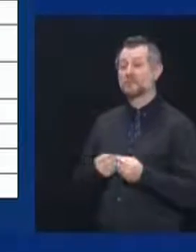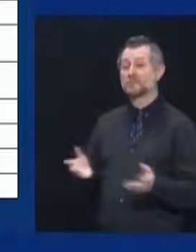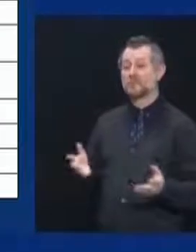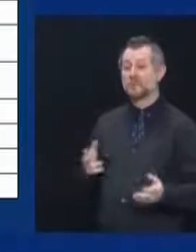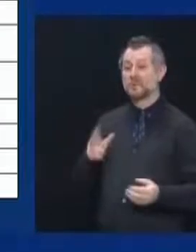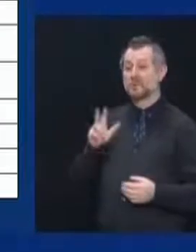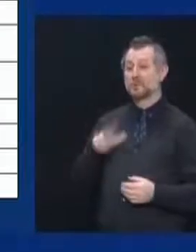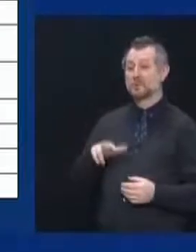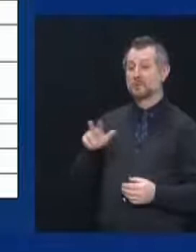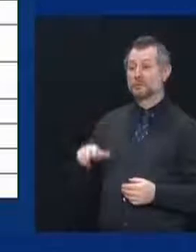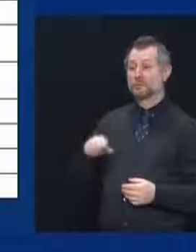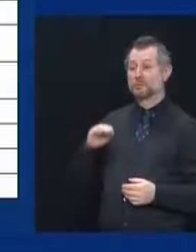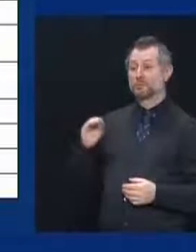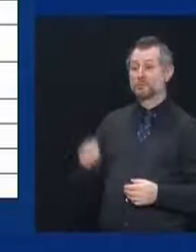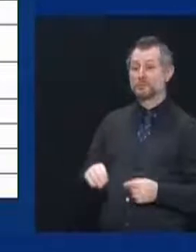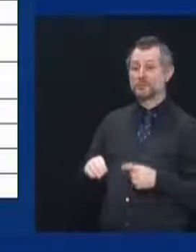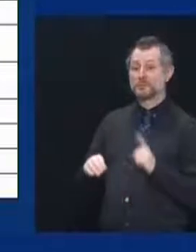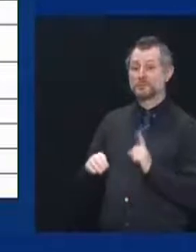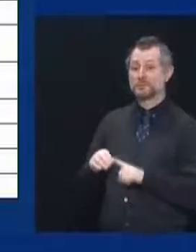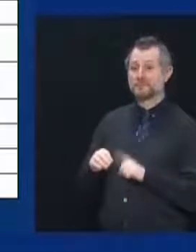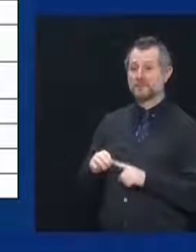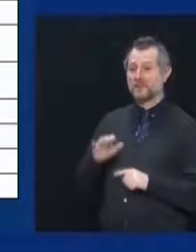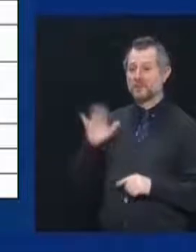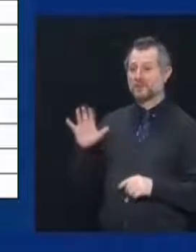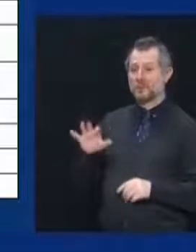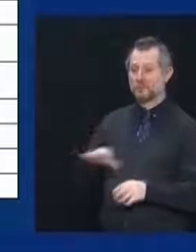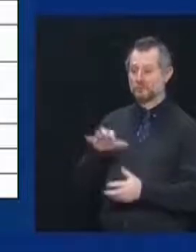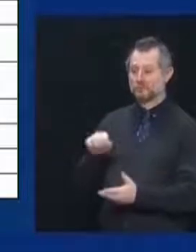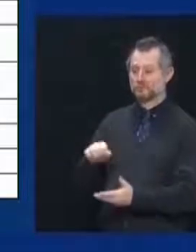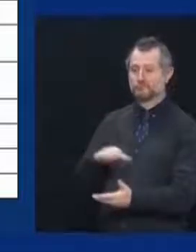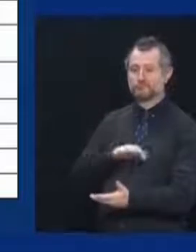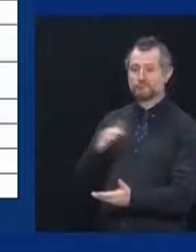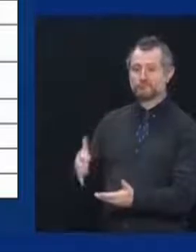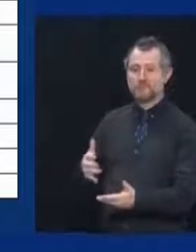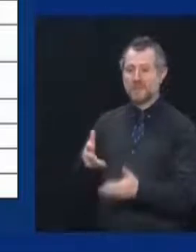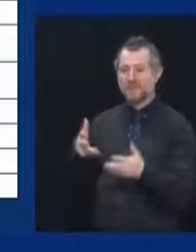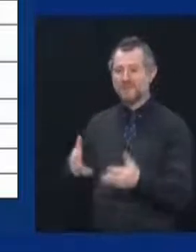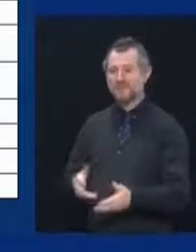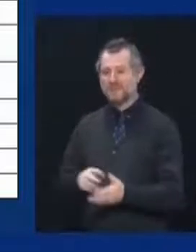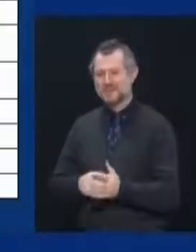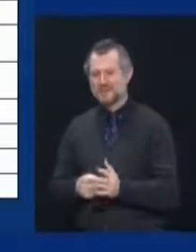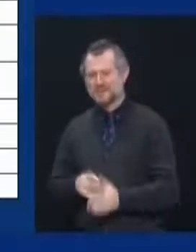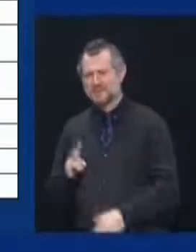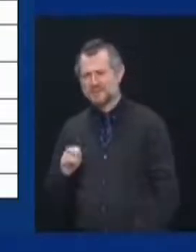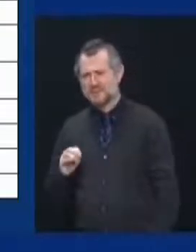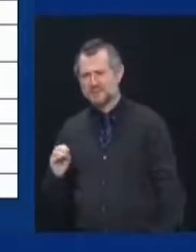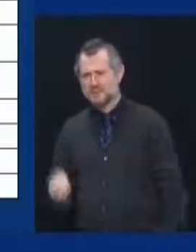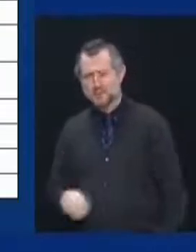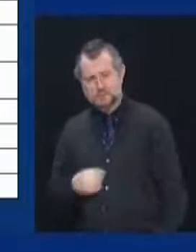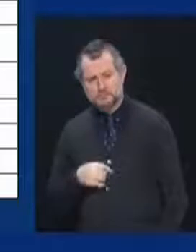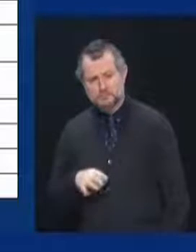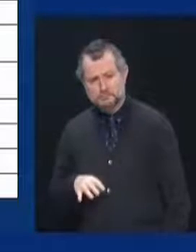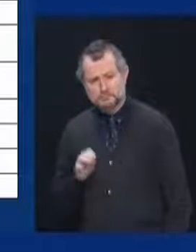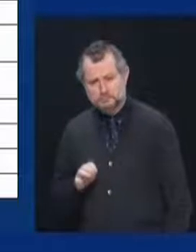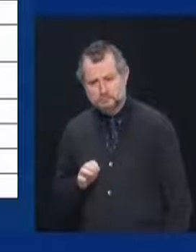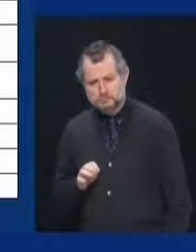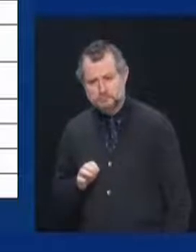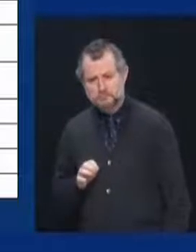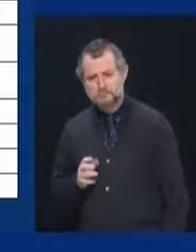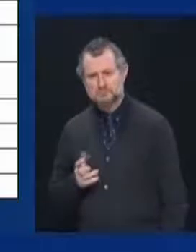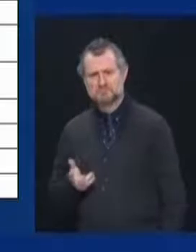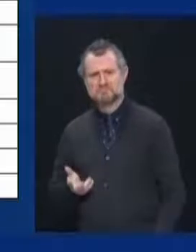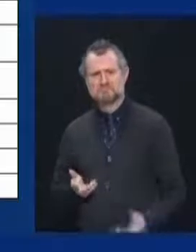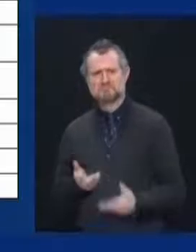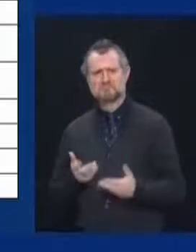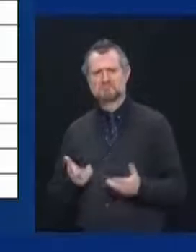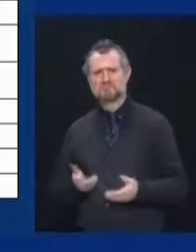33% of their allocation. That means they have 70%. So I'm assuming